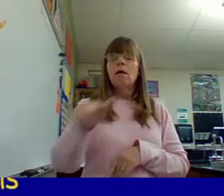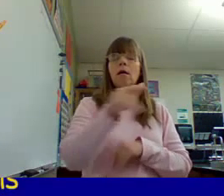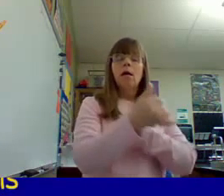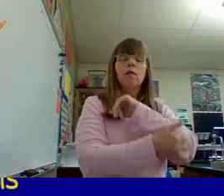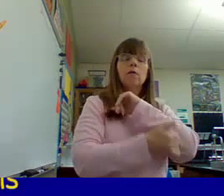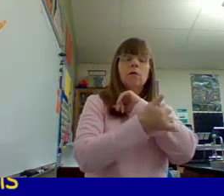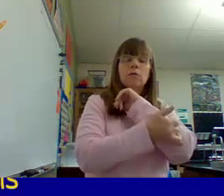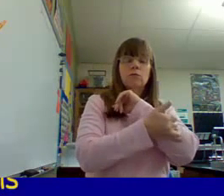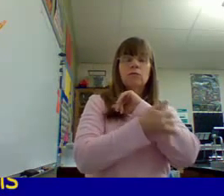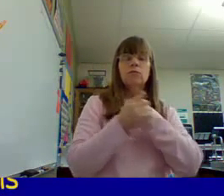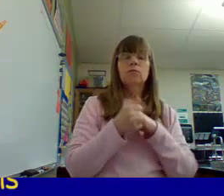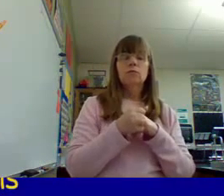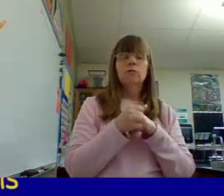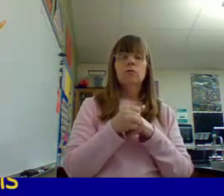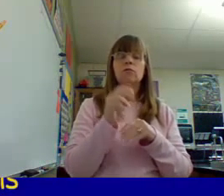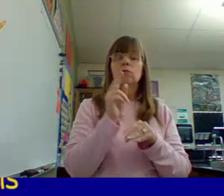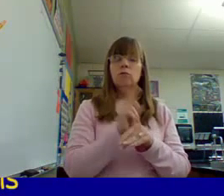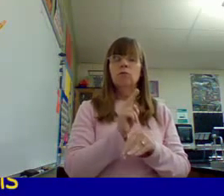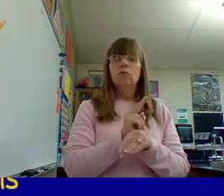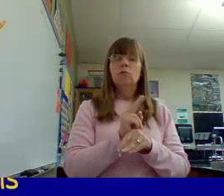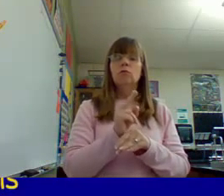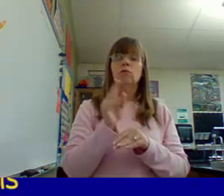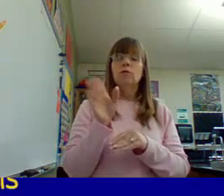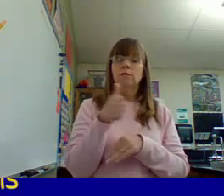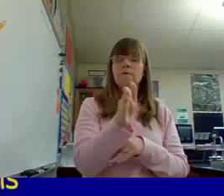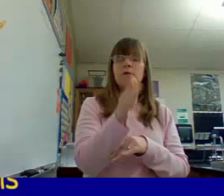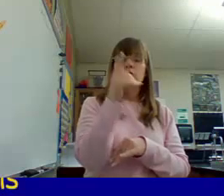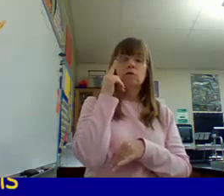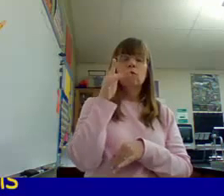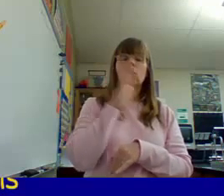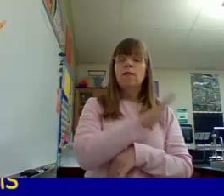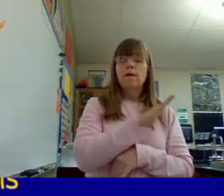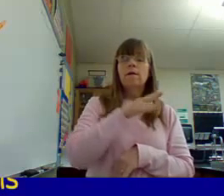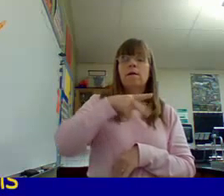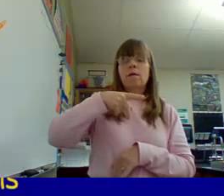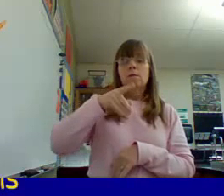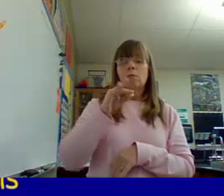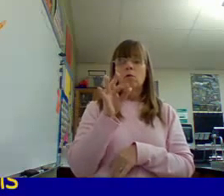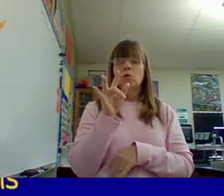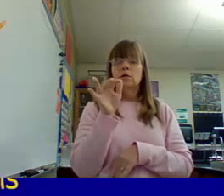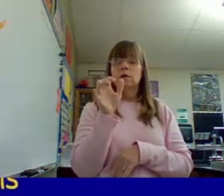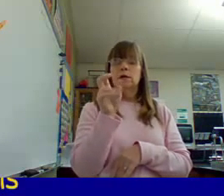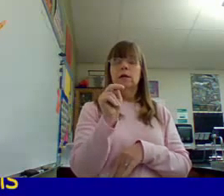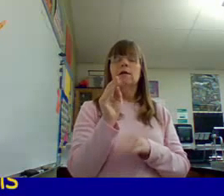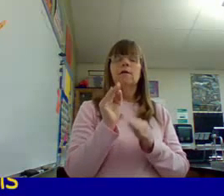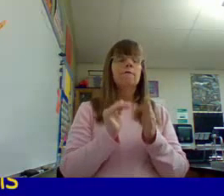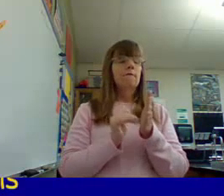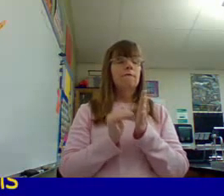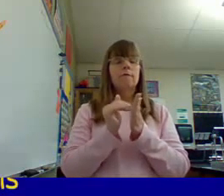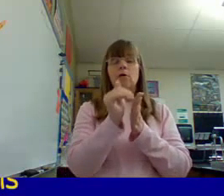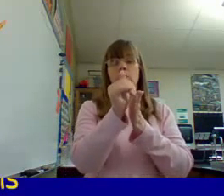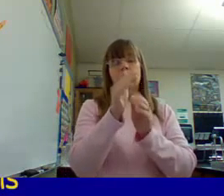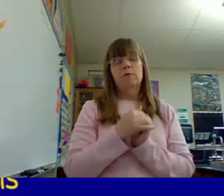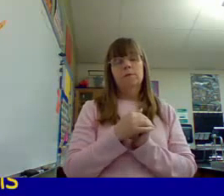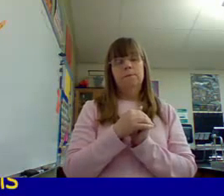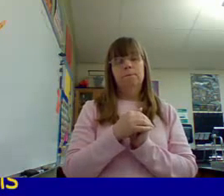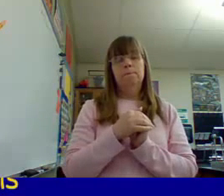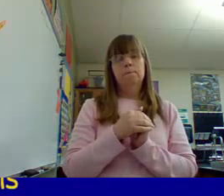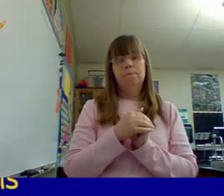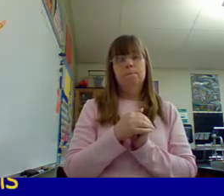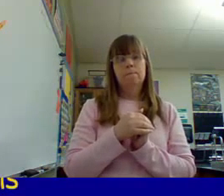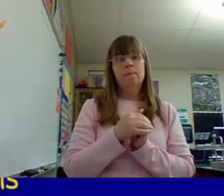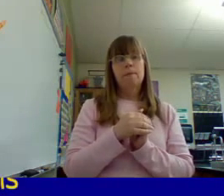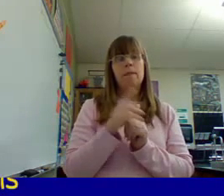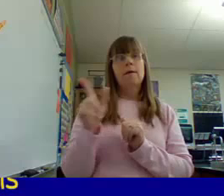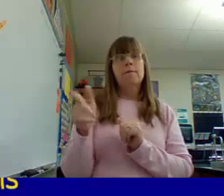be eating fish 3 to 4 days a week for that to happen. And that doesn't happen very much in the United States.